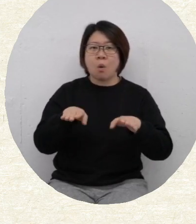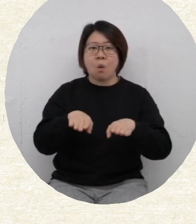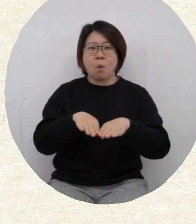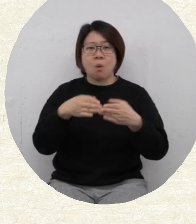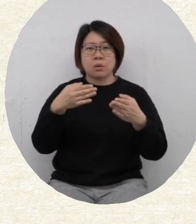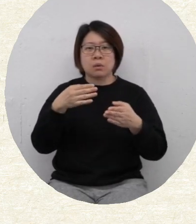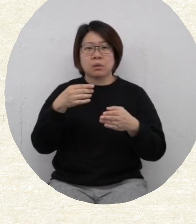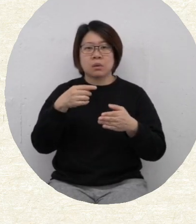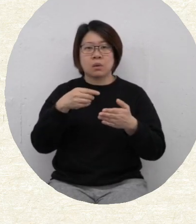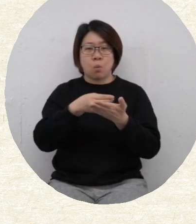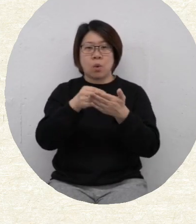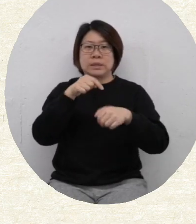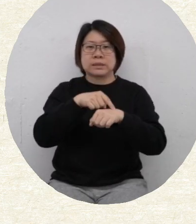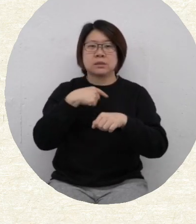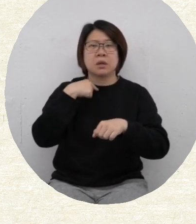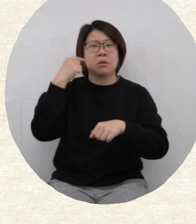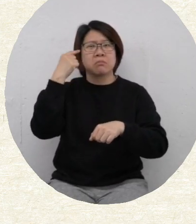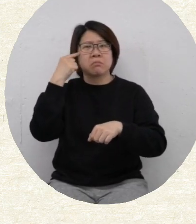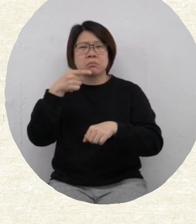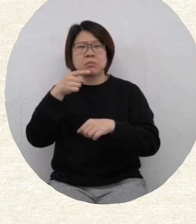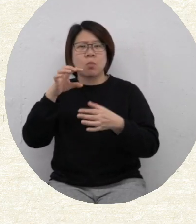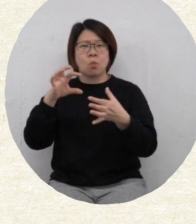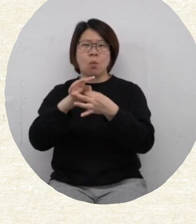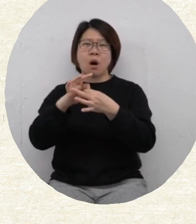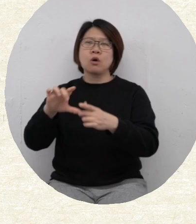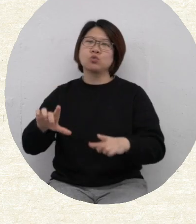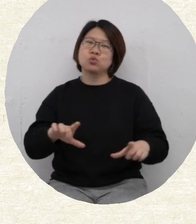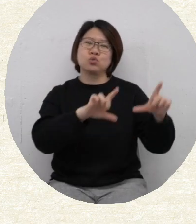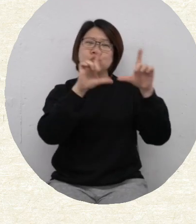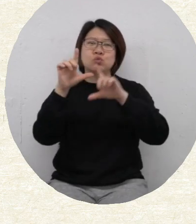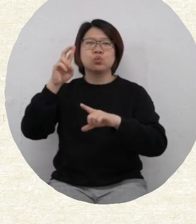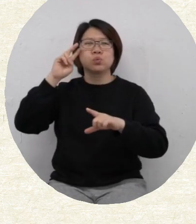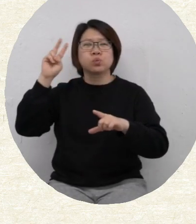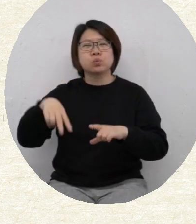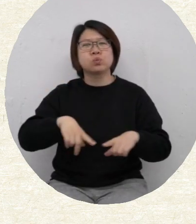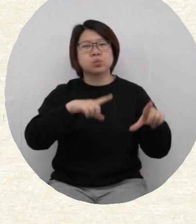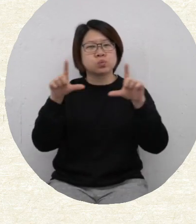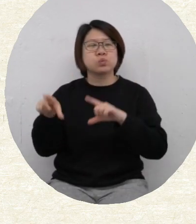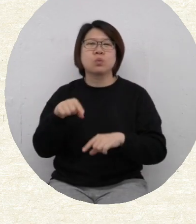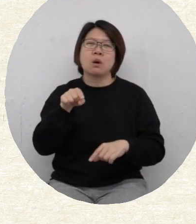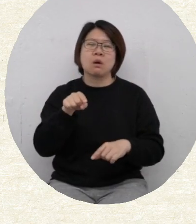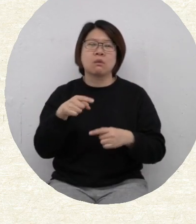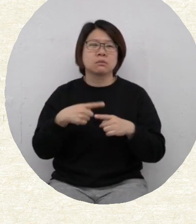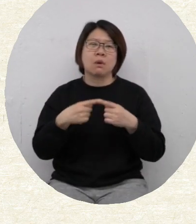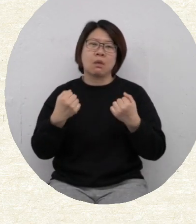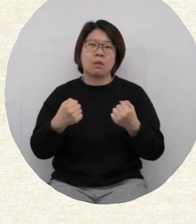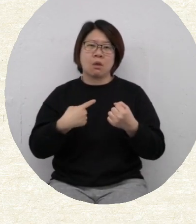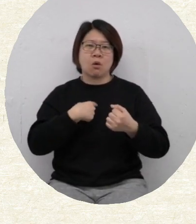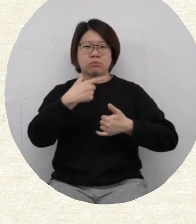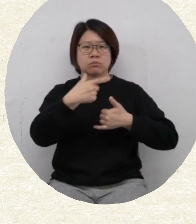connotation on your critique on consumerism or,